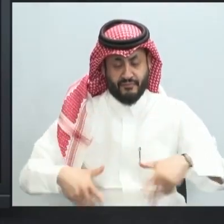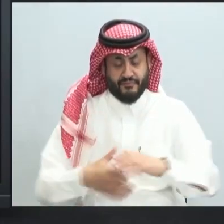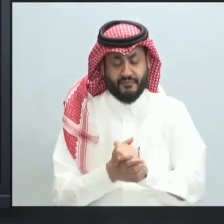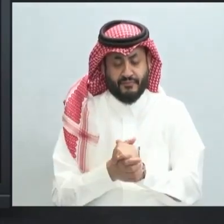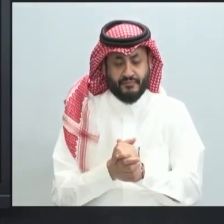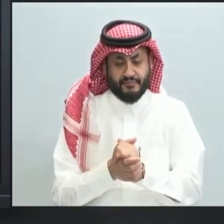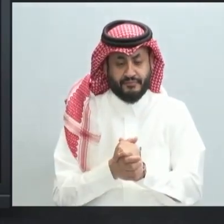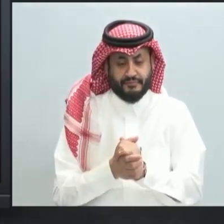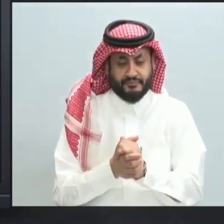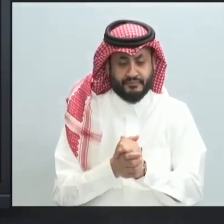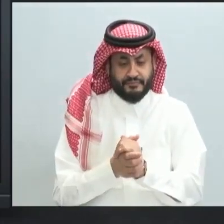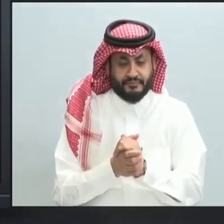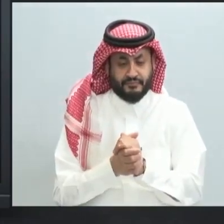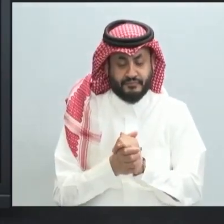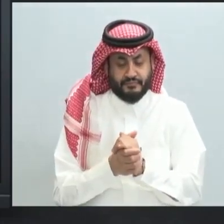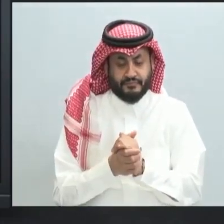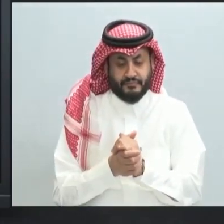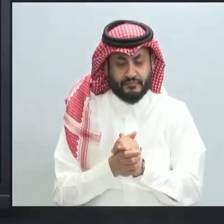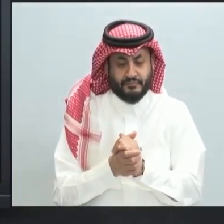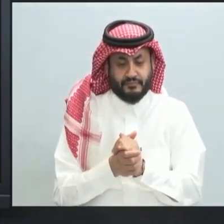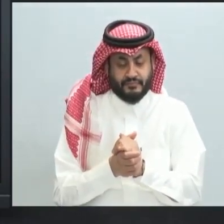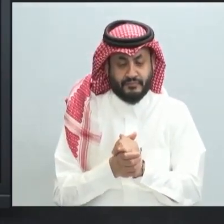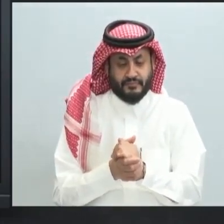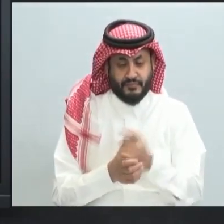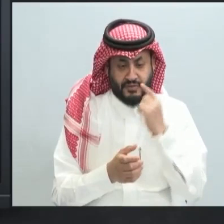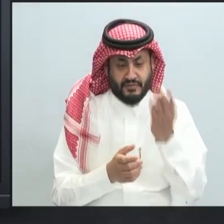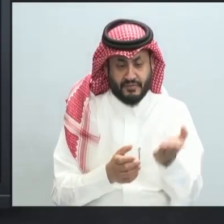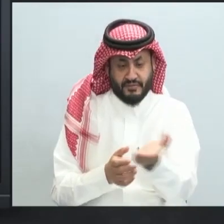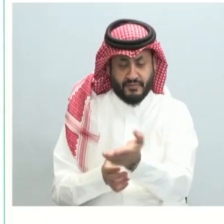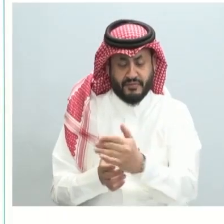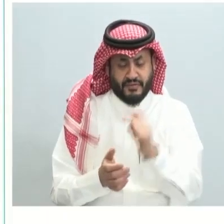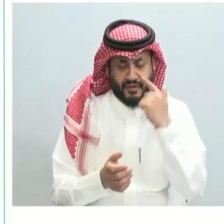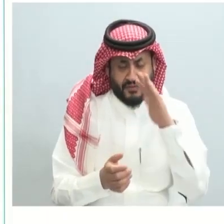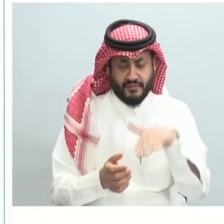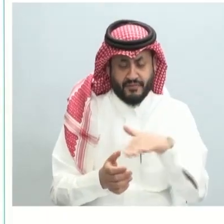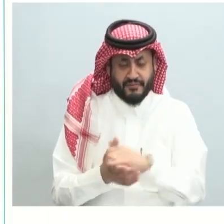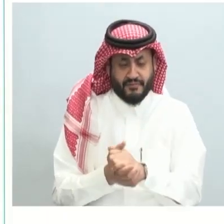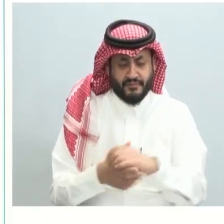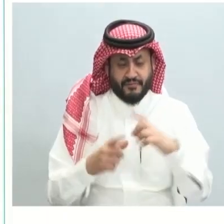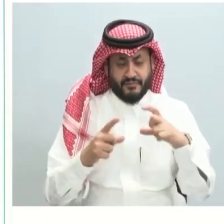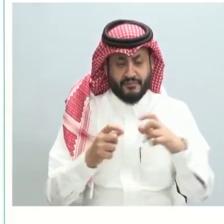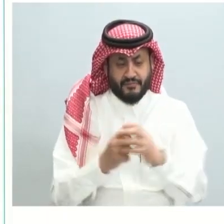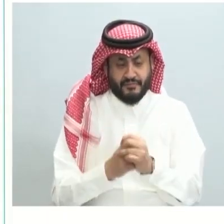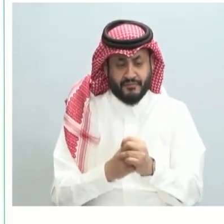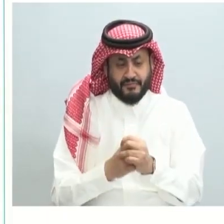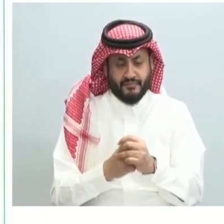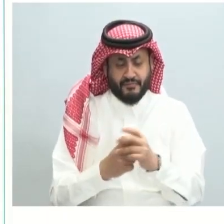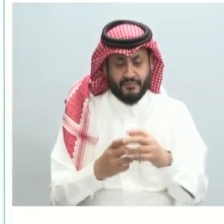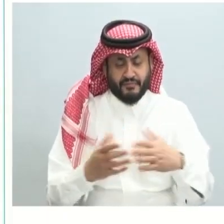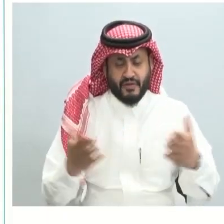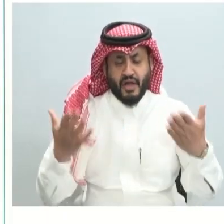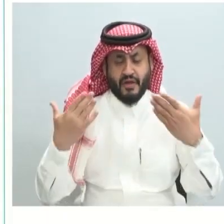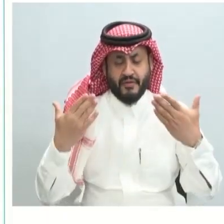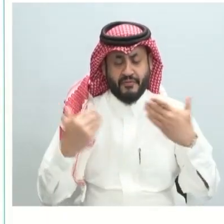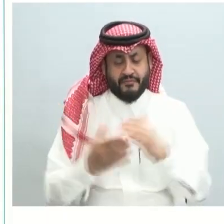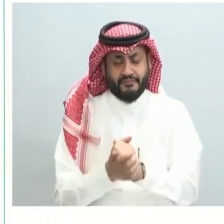that represents a piece of clothing. Now here we do have a picture of a certain season.